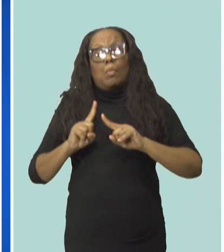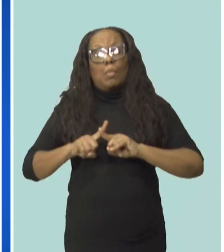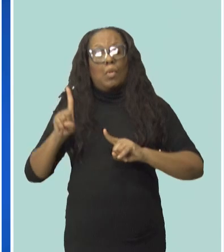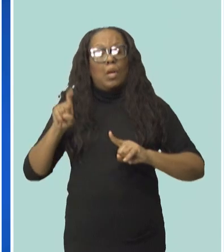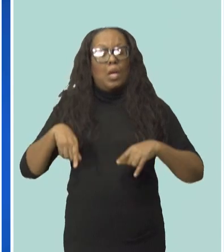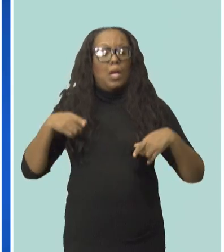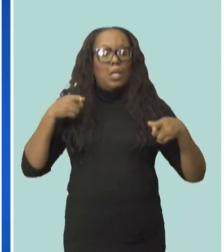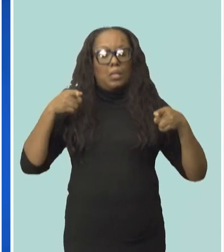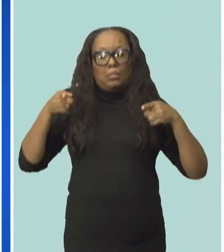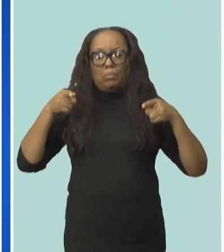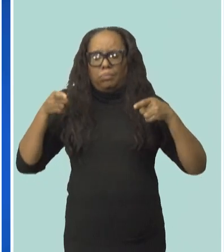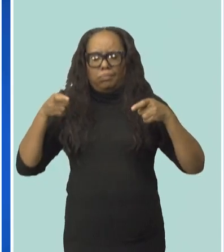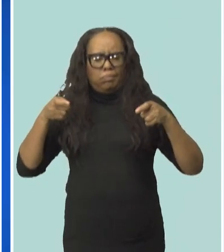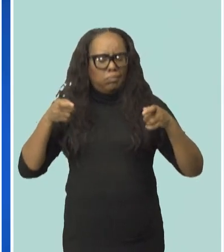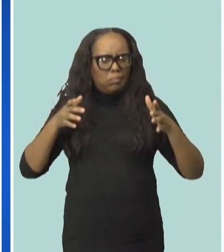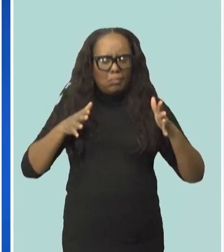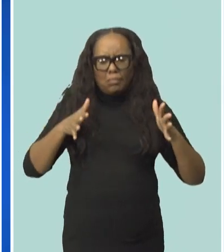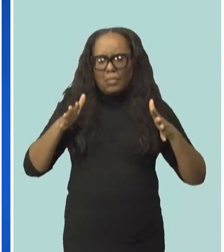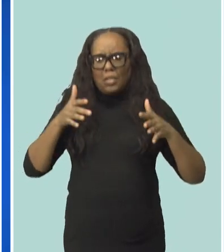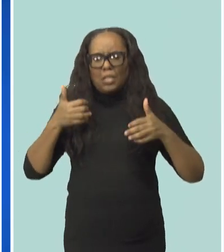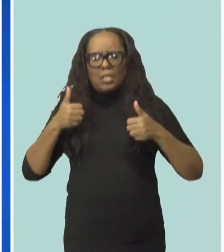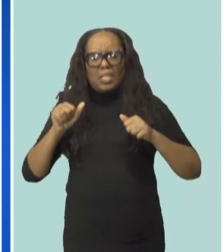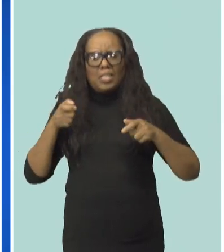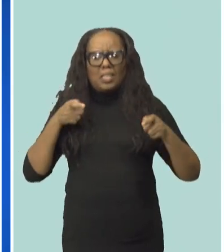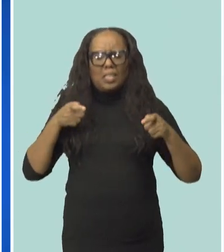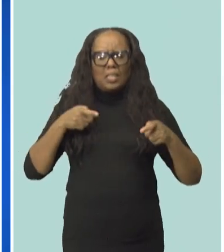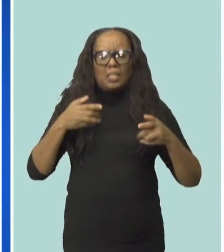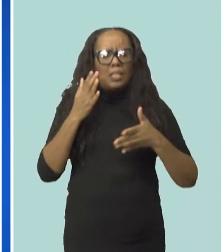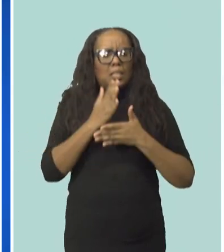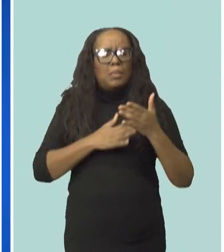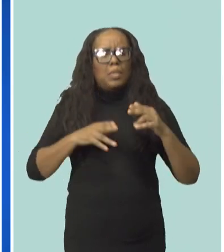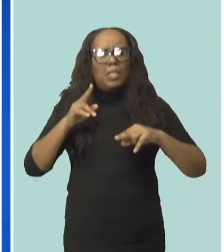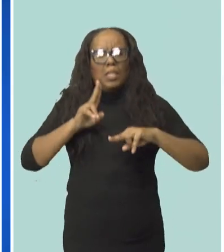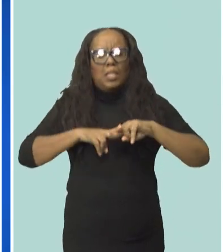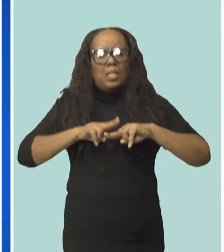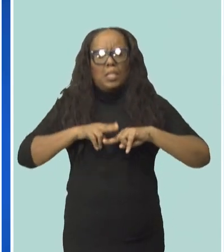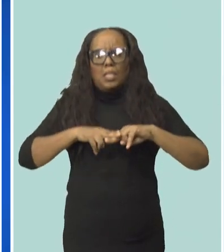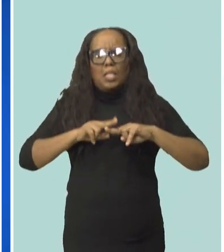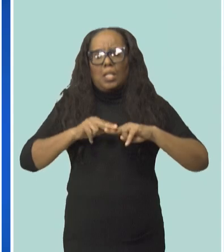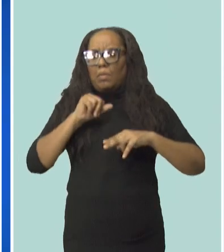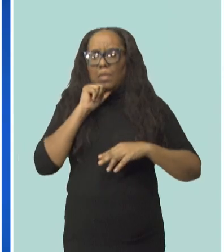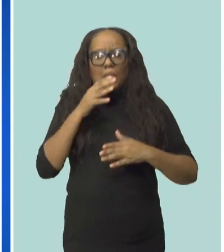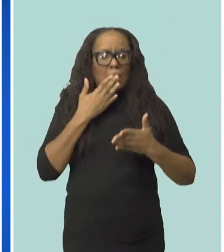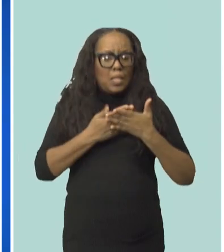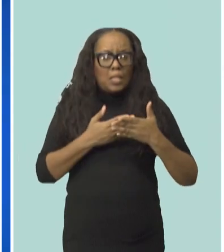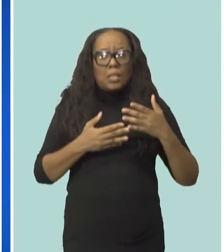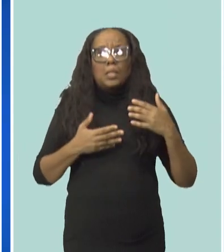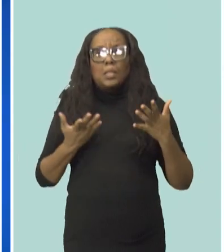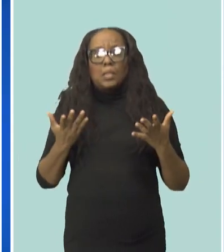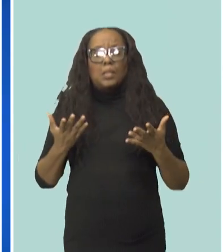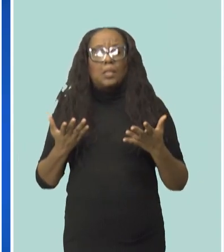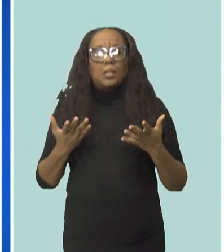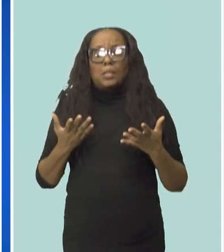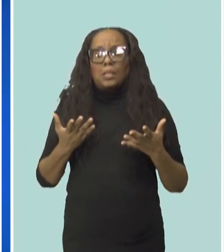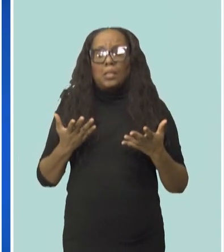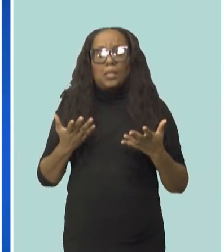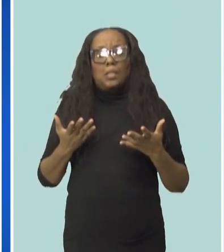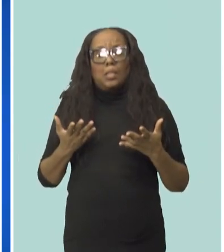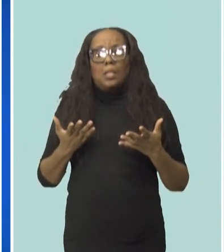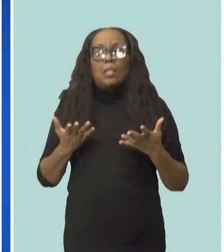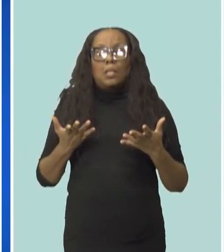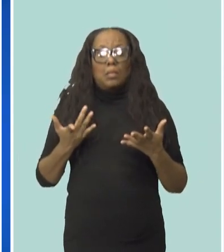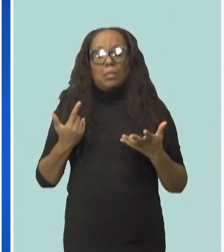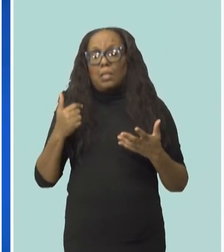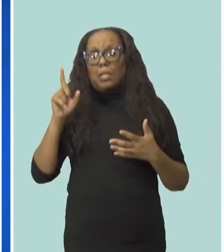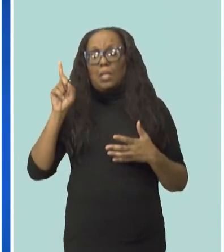We found that some of the chairs that we had put on previously, really were not up to scratch, and